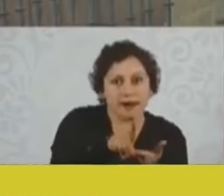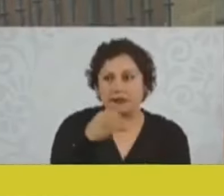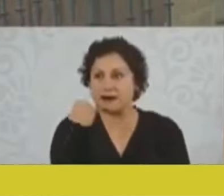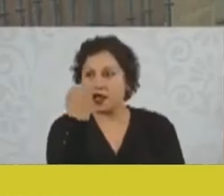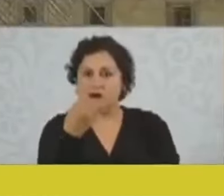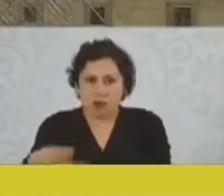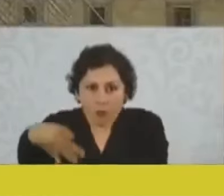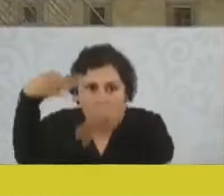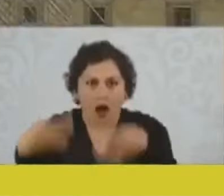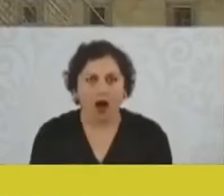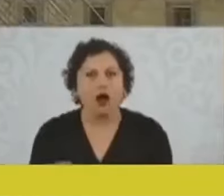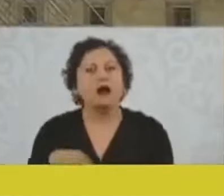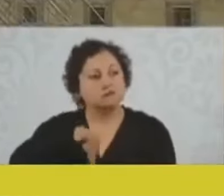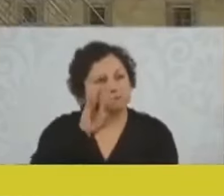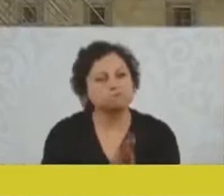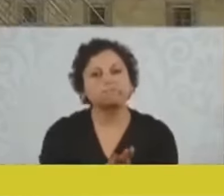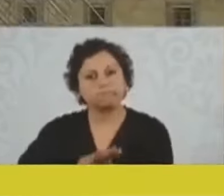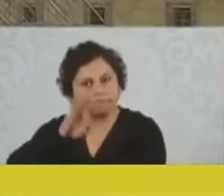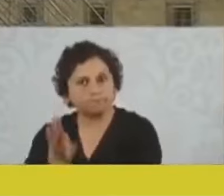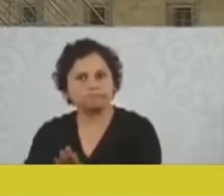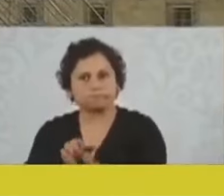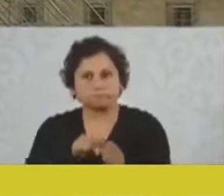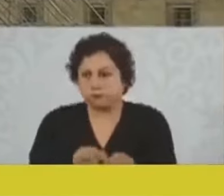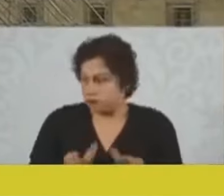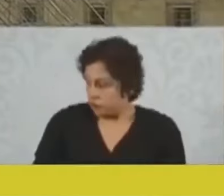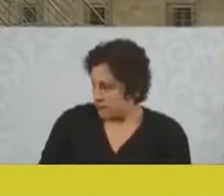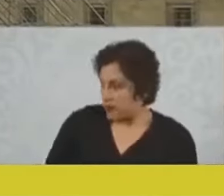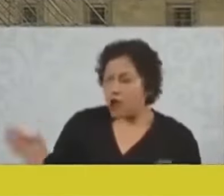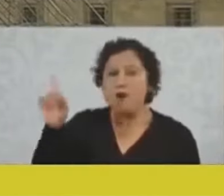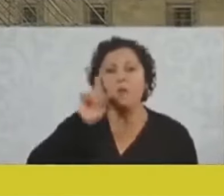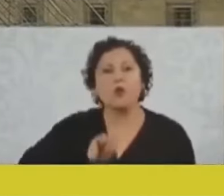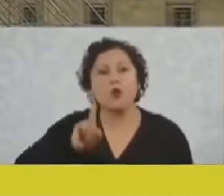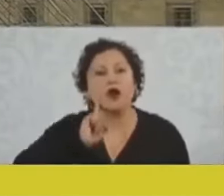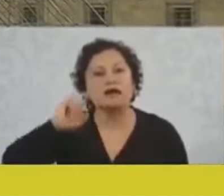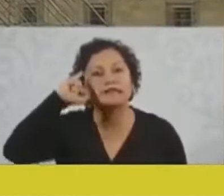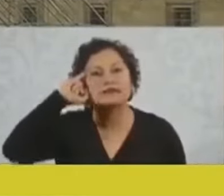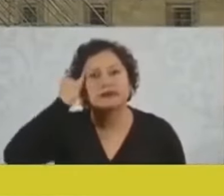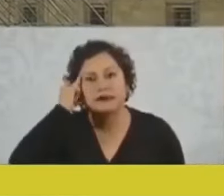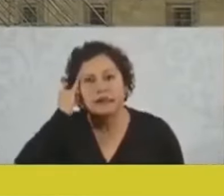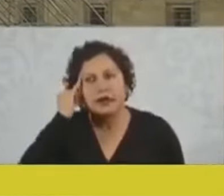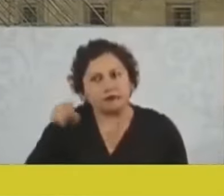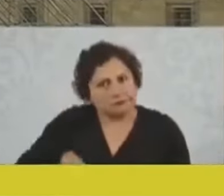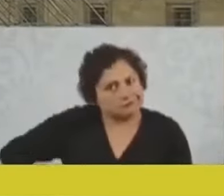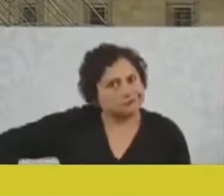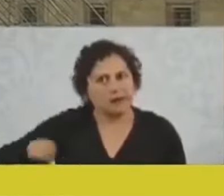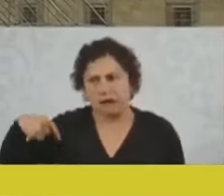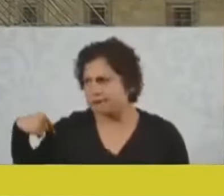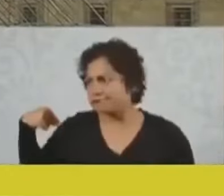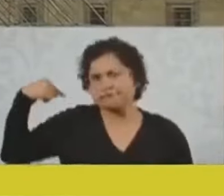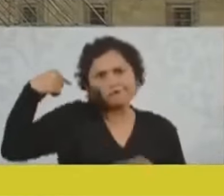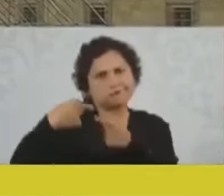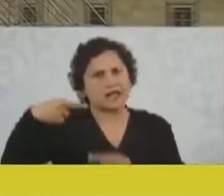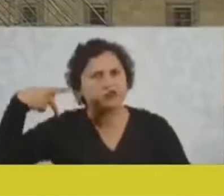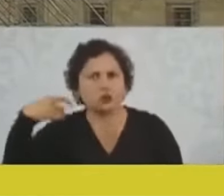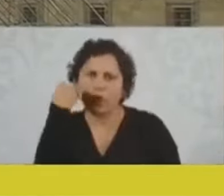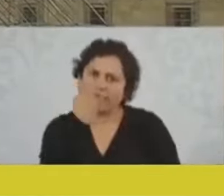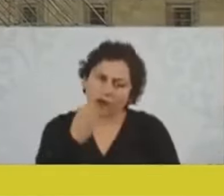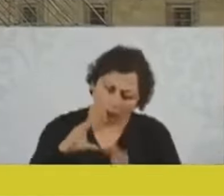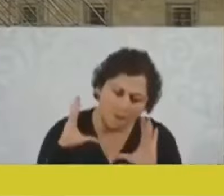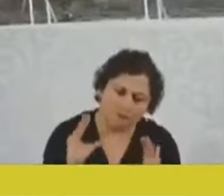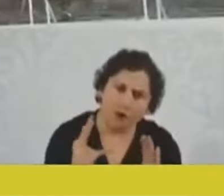rights and native languages. Here we have indigenous women who